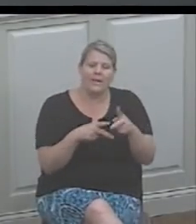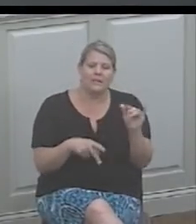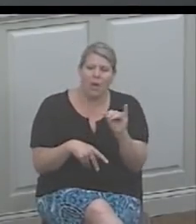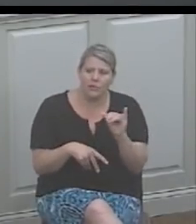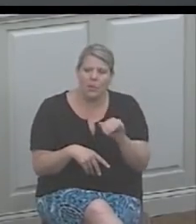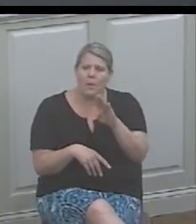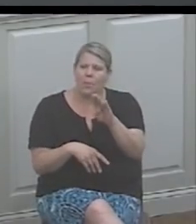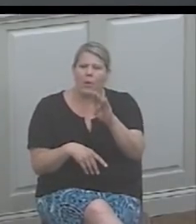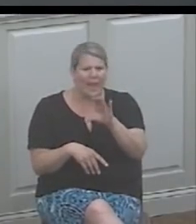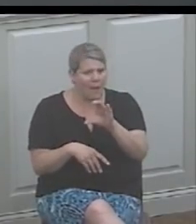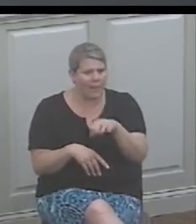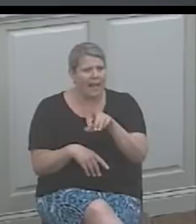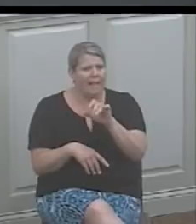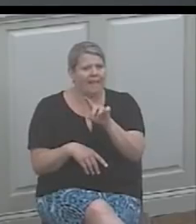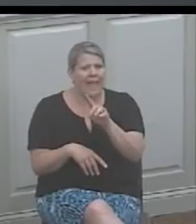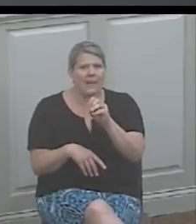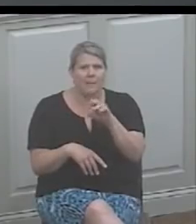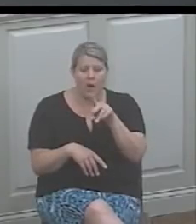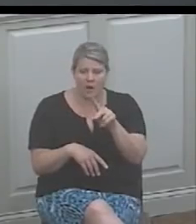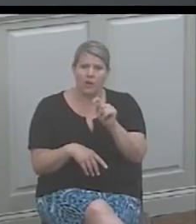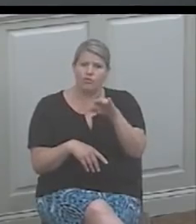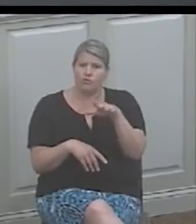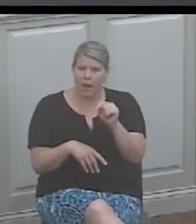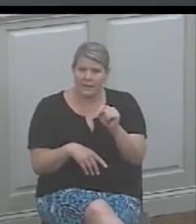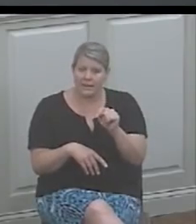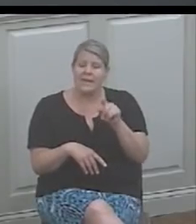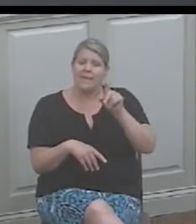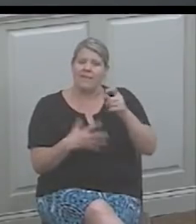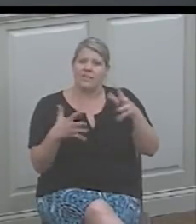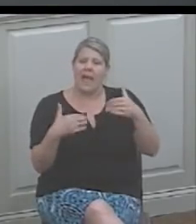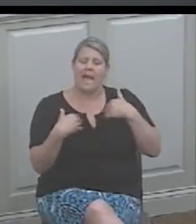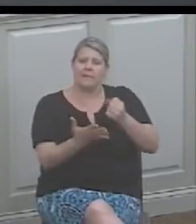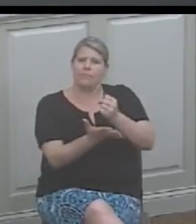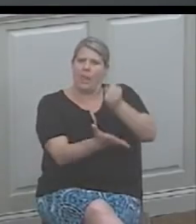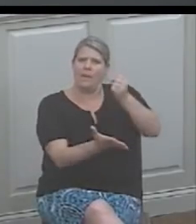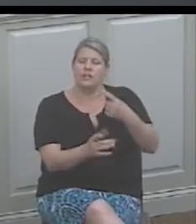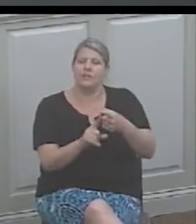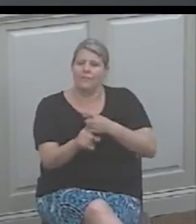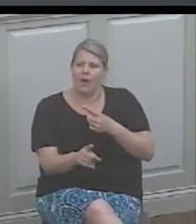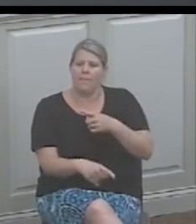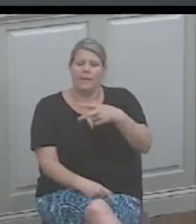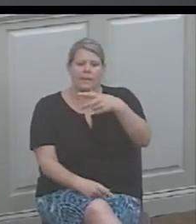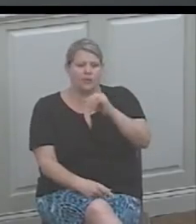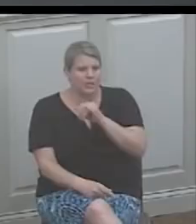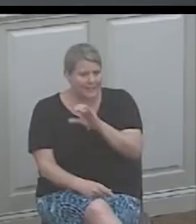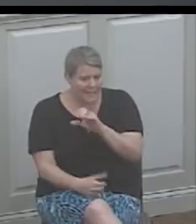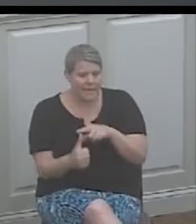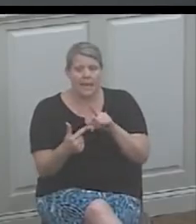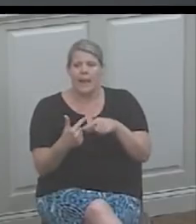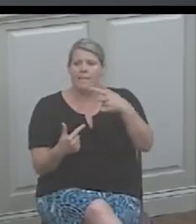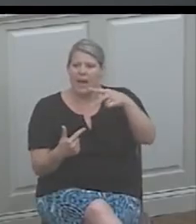Trust now has received a proclamation from the City of Paraville, Junction City, the Boyle County Fiscal Court, and the City of